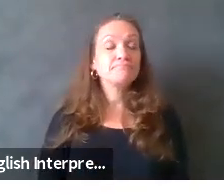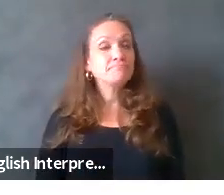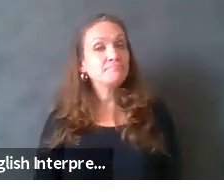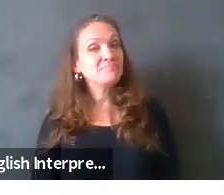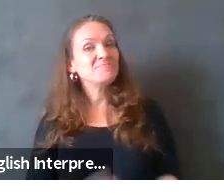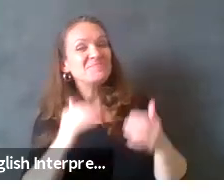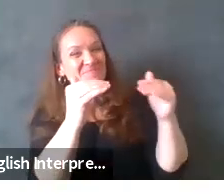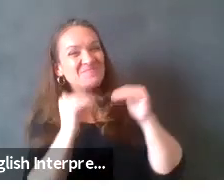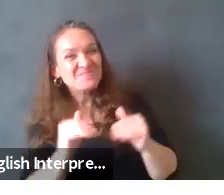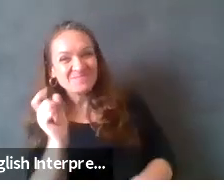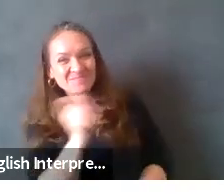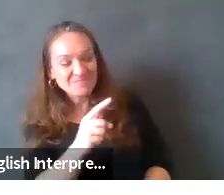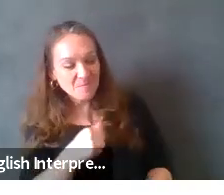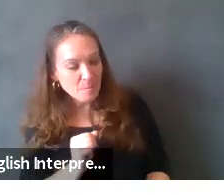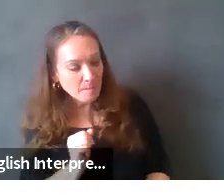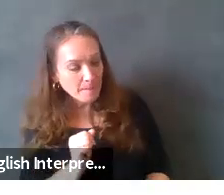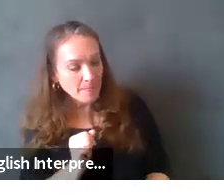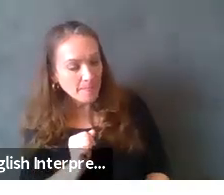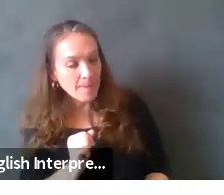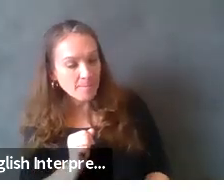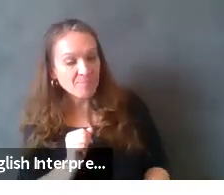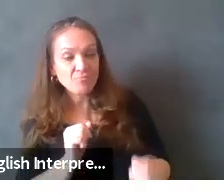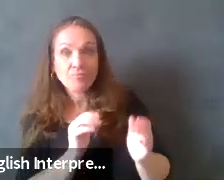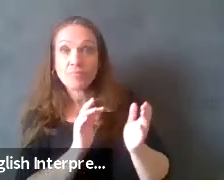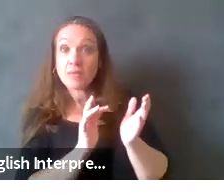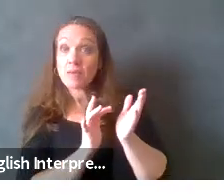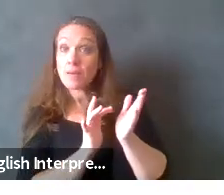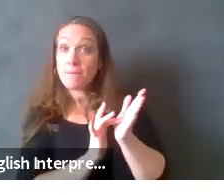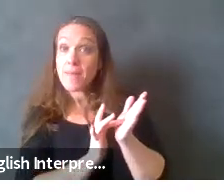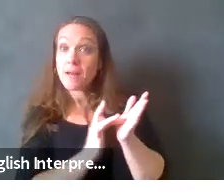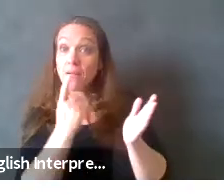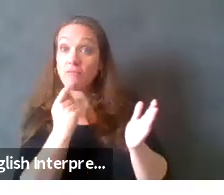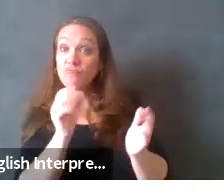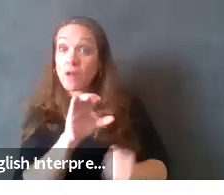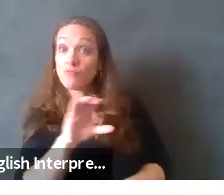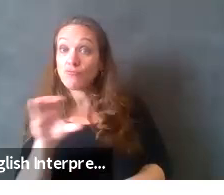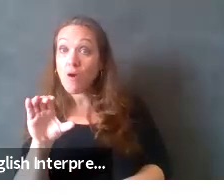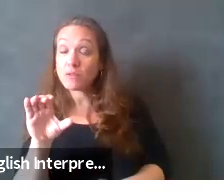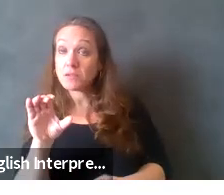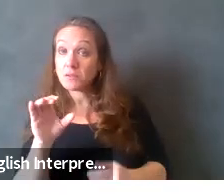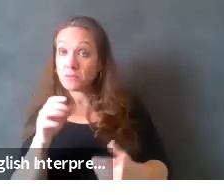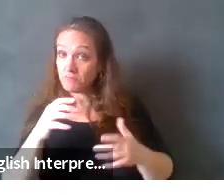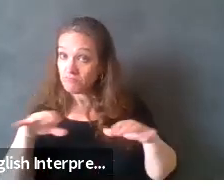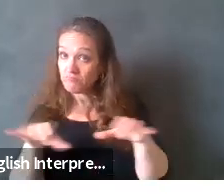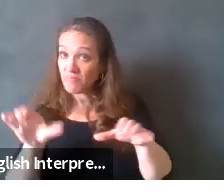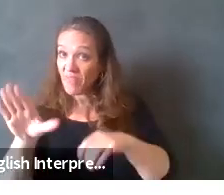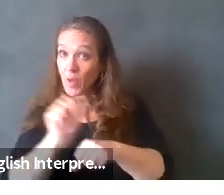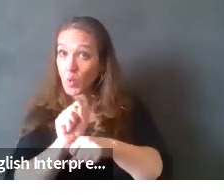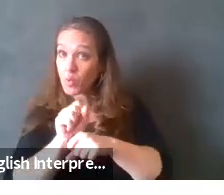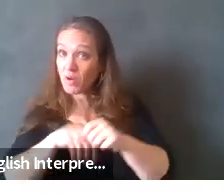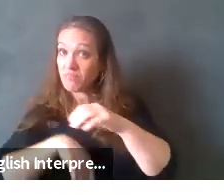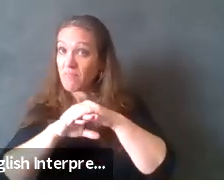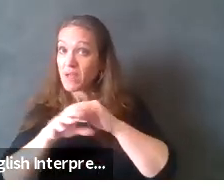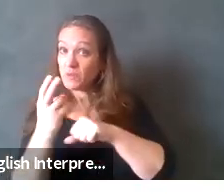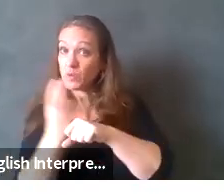Next question. Can medical Red Cross volunteers practice to their full license? Thanks